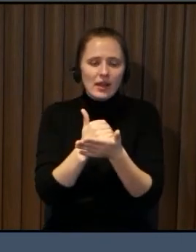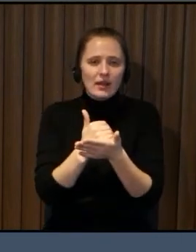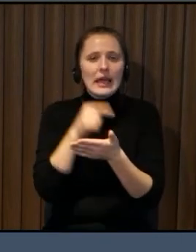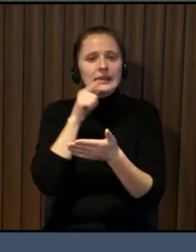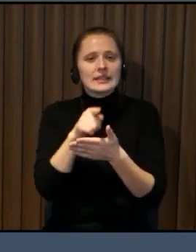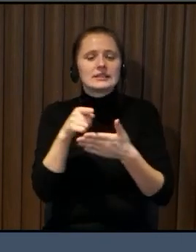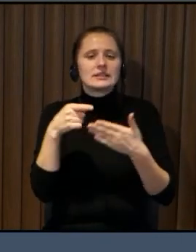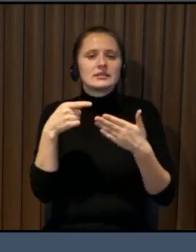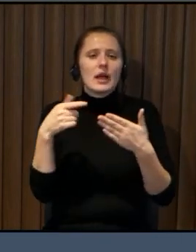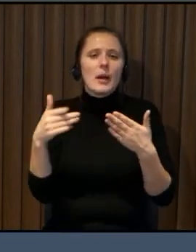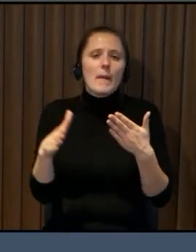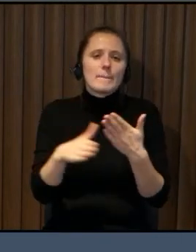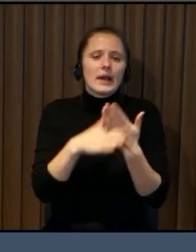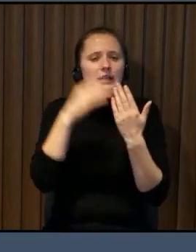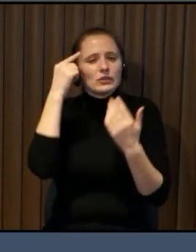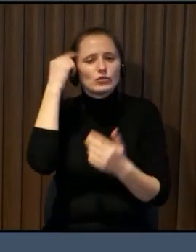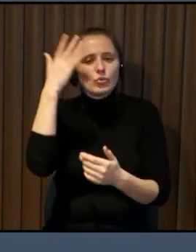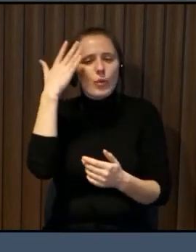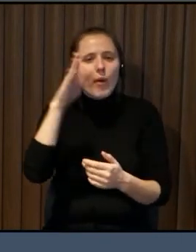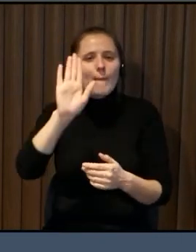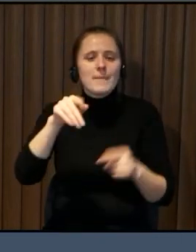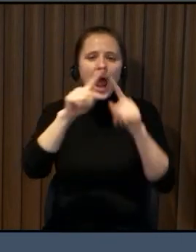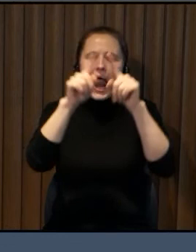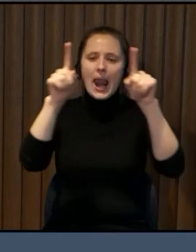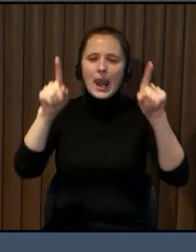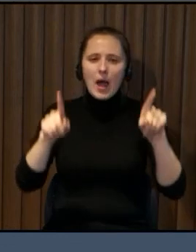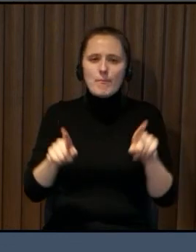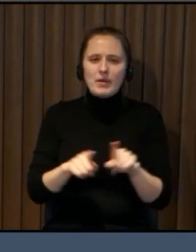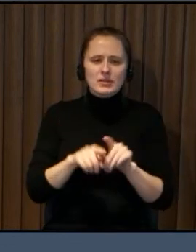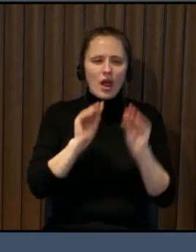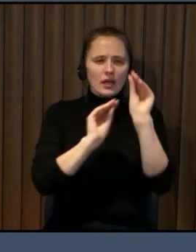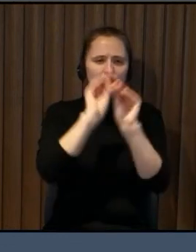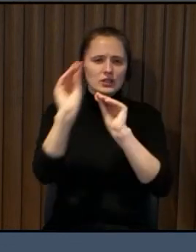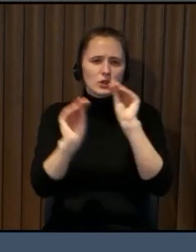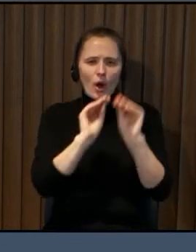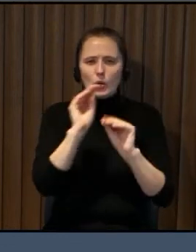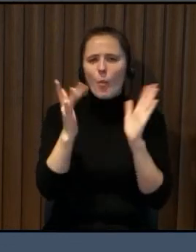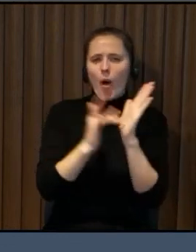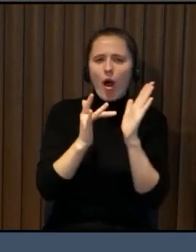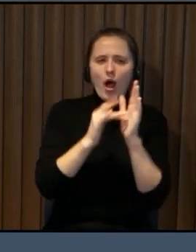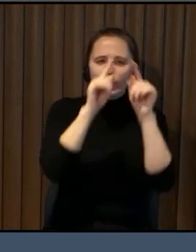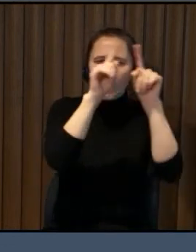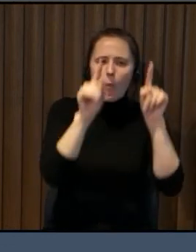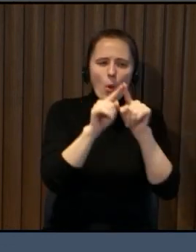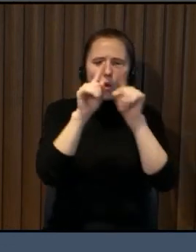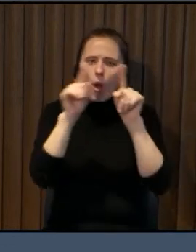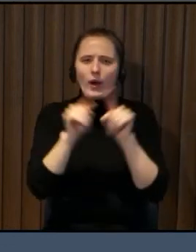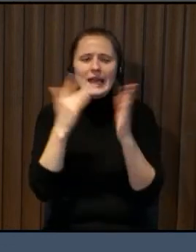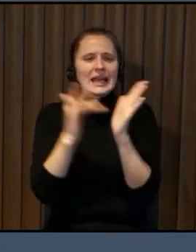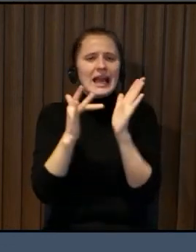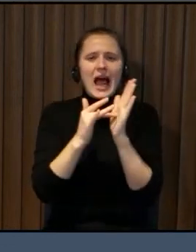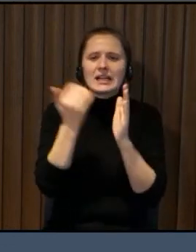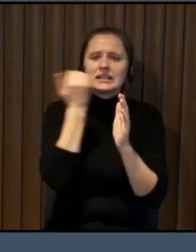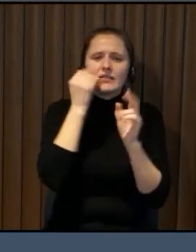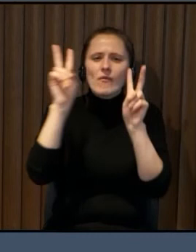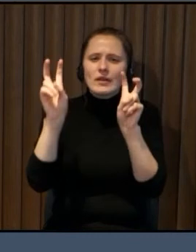open article, but just a part of it, it makes you think about the structure of the page. So what are the blocks in this page?